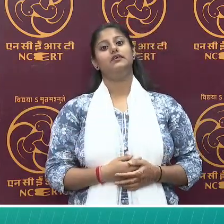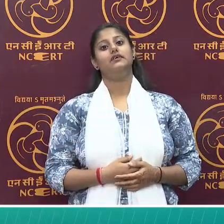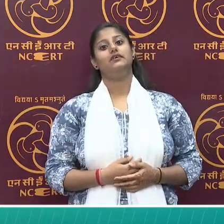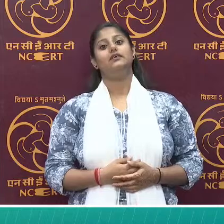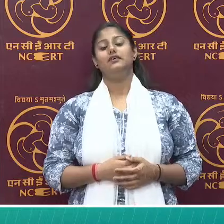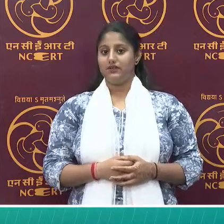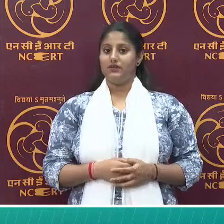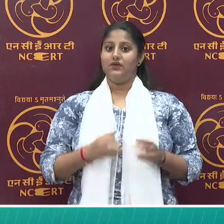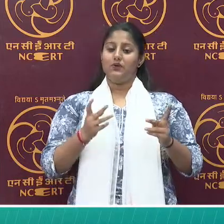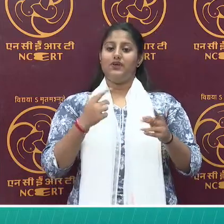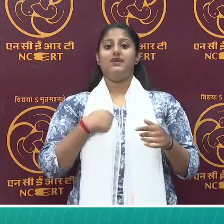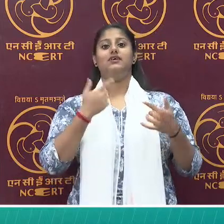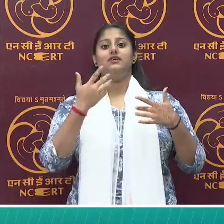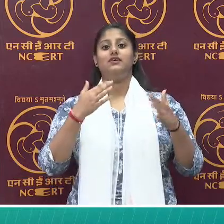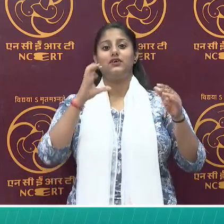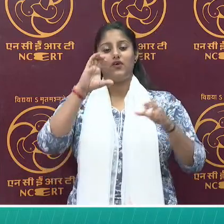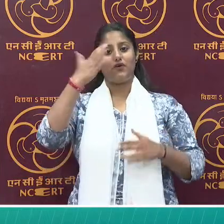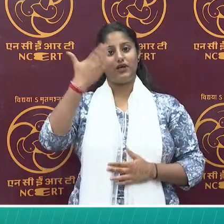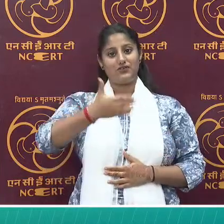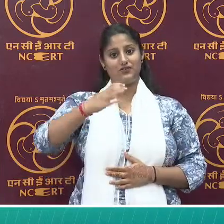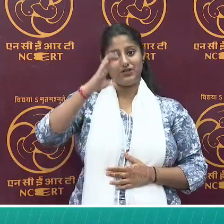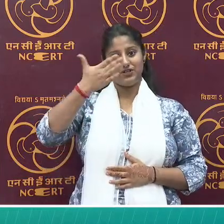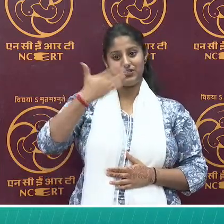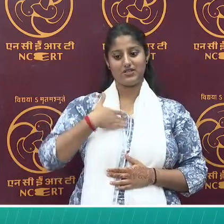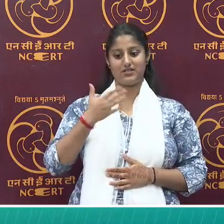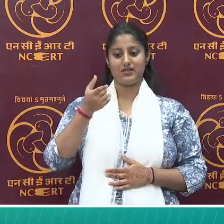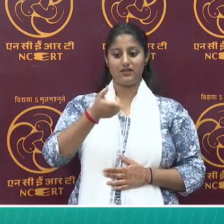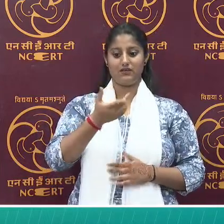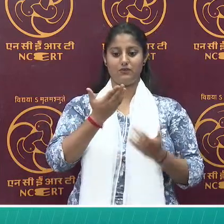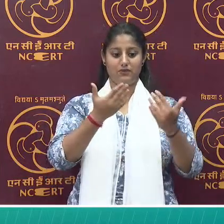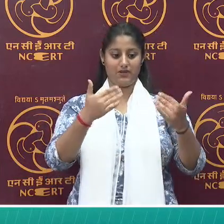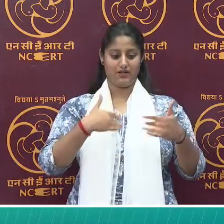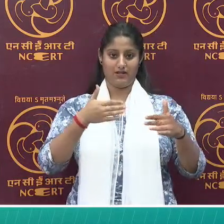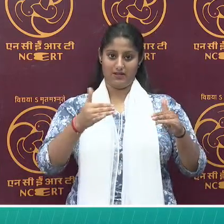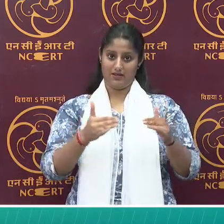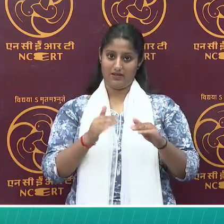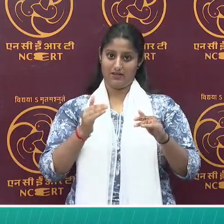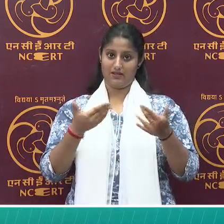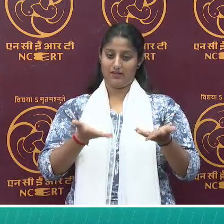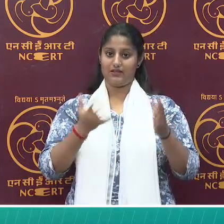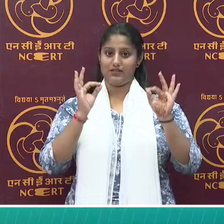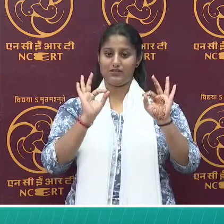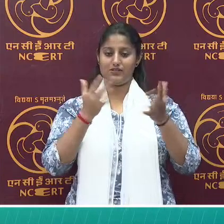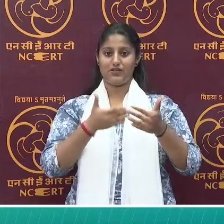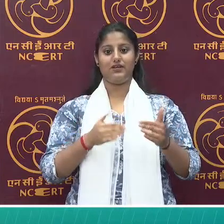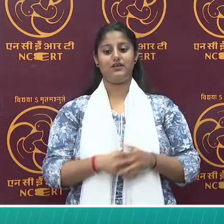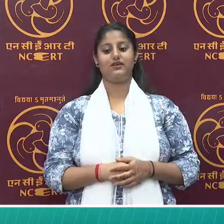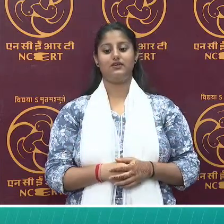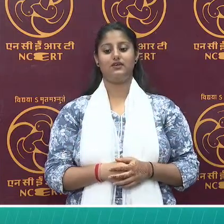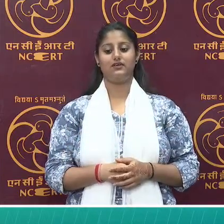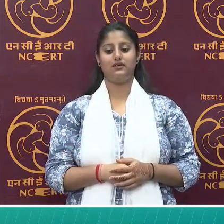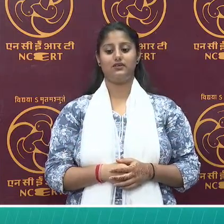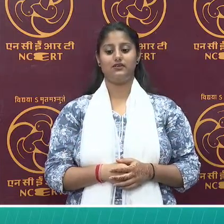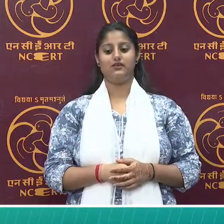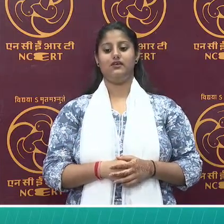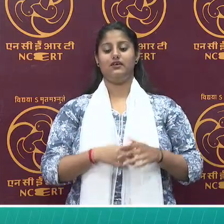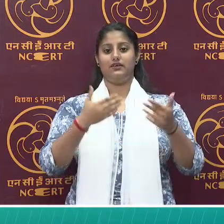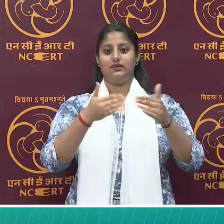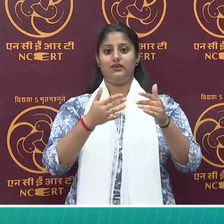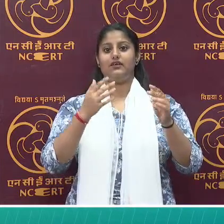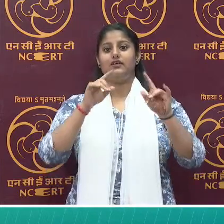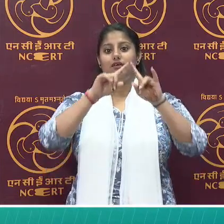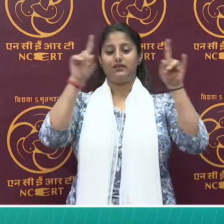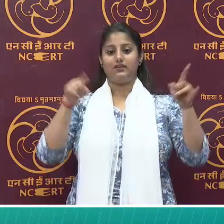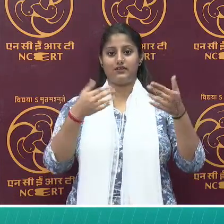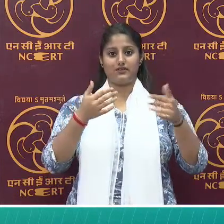Alright children, so first of all congratulations that you have made it to grade 8 with flying colors, and this is